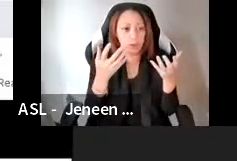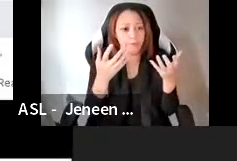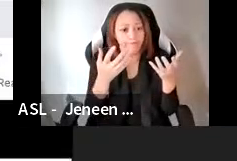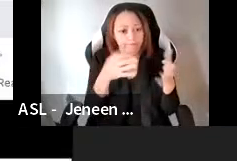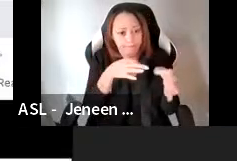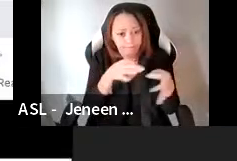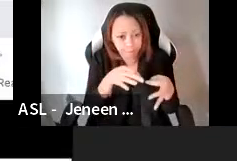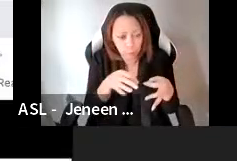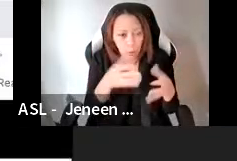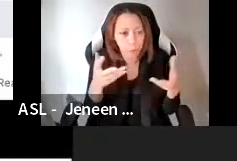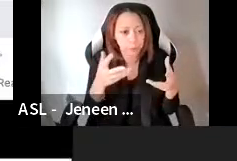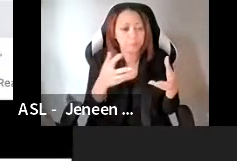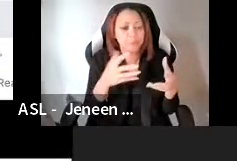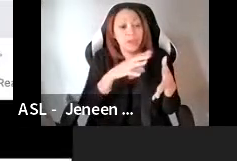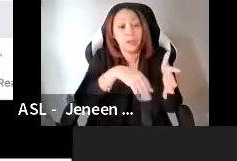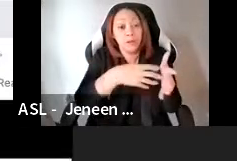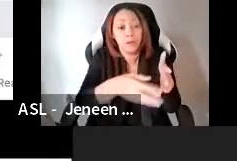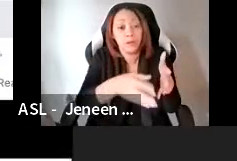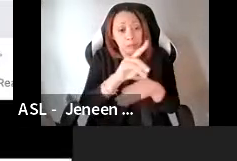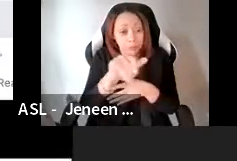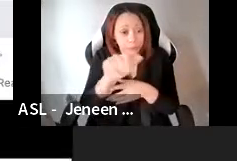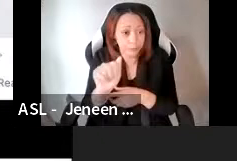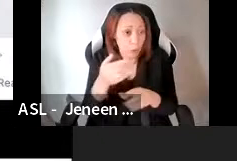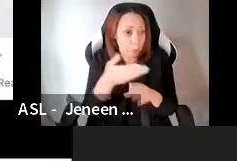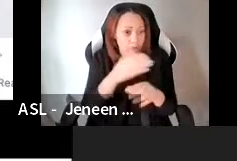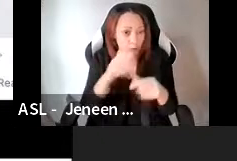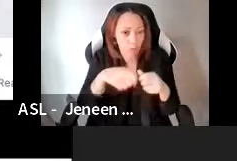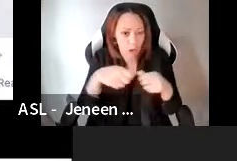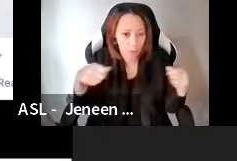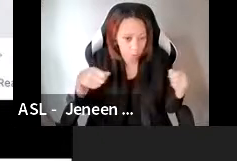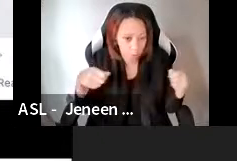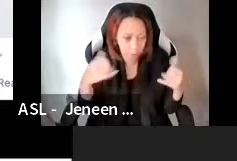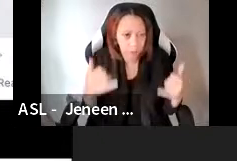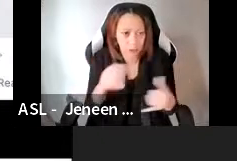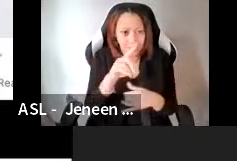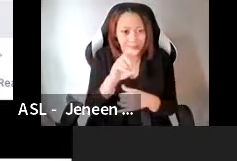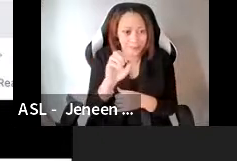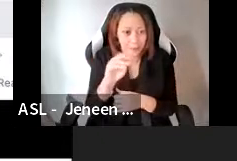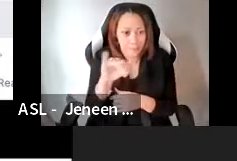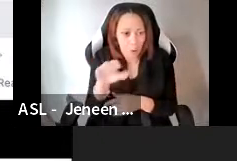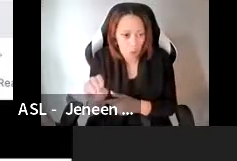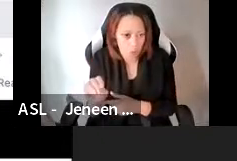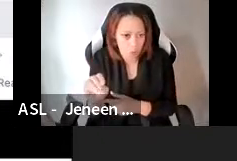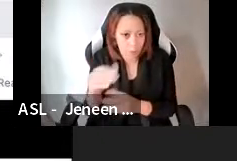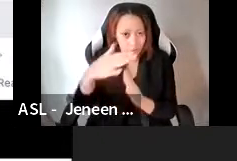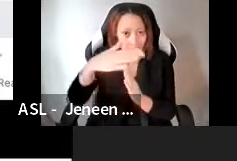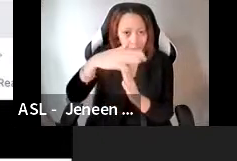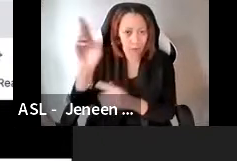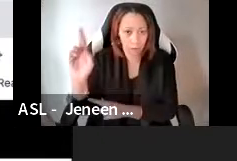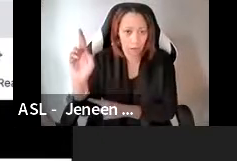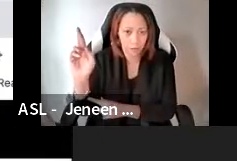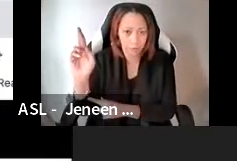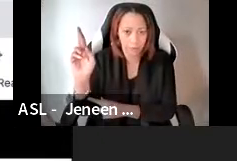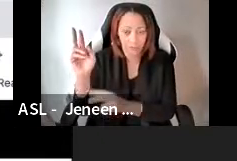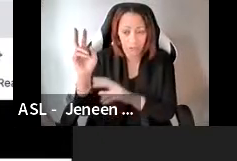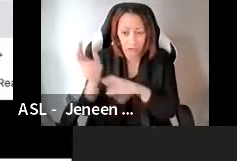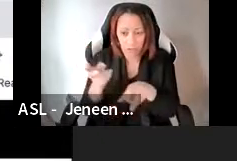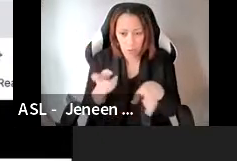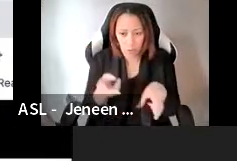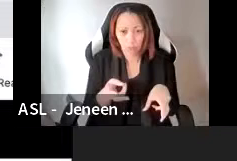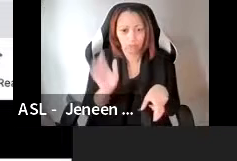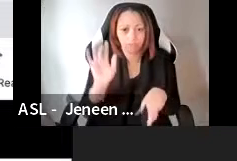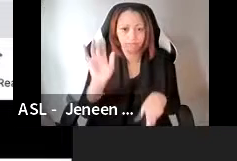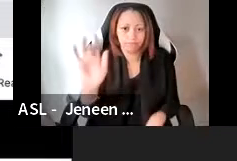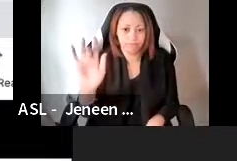about the data tables before we wrap up this demo is that at the top right, there is a download button